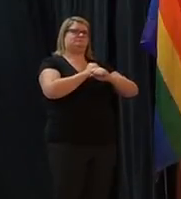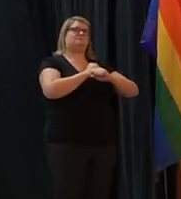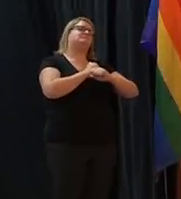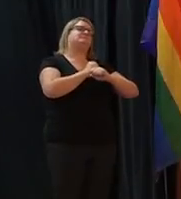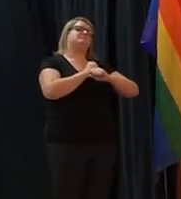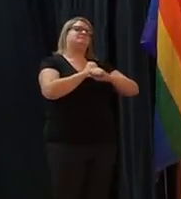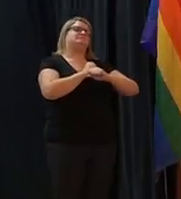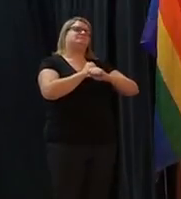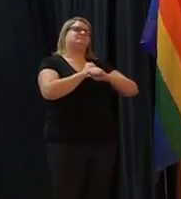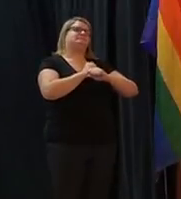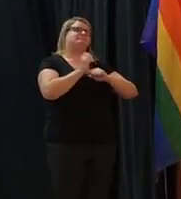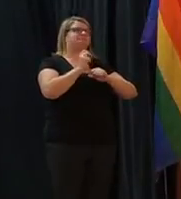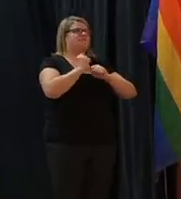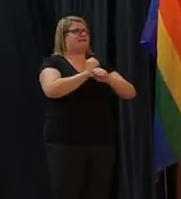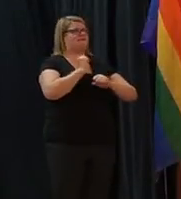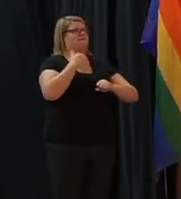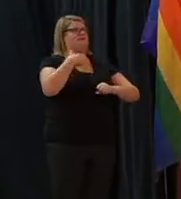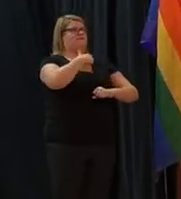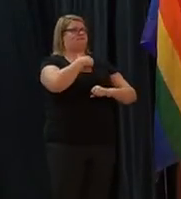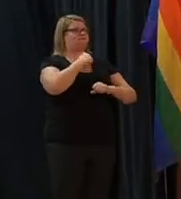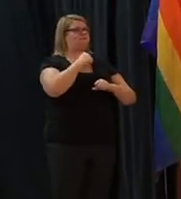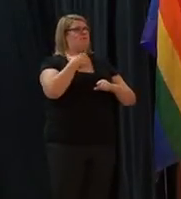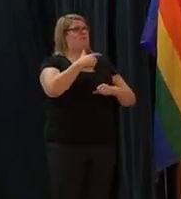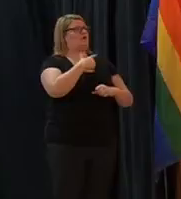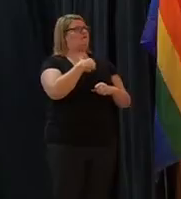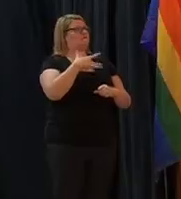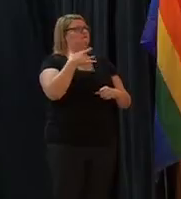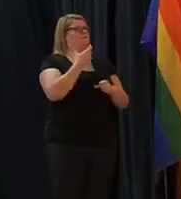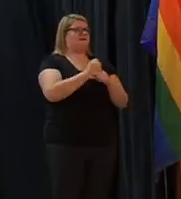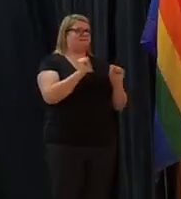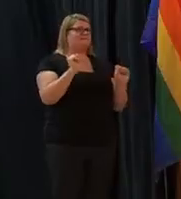that are going to keep us safe,